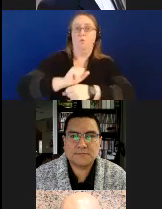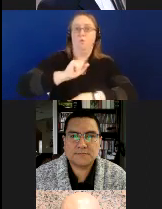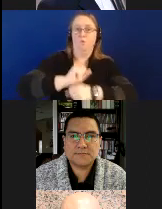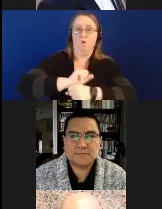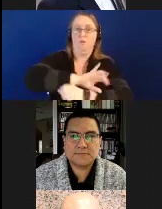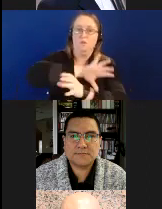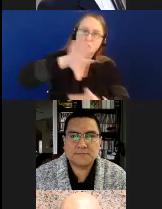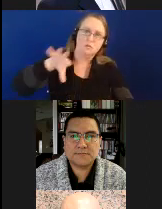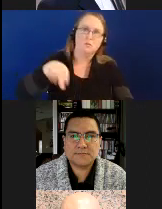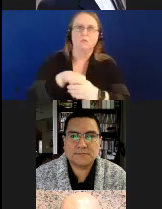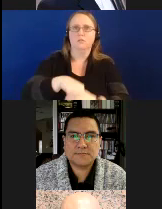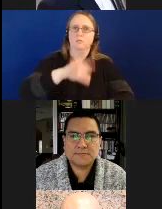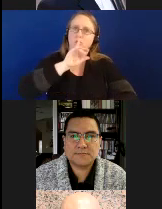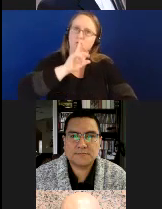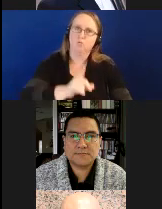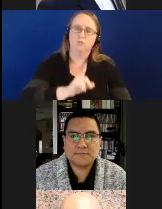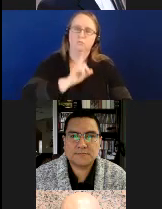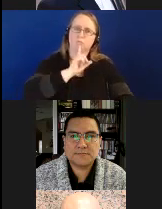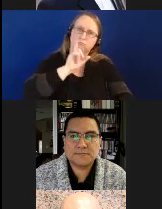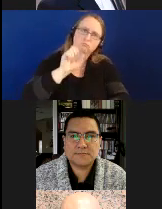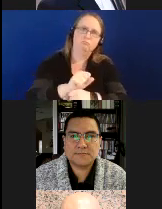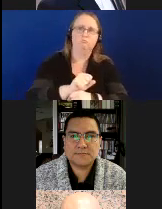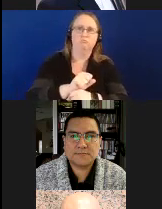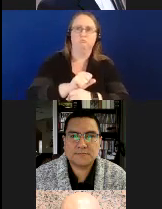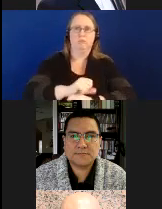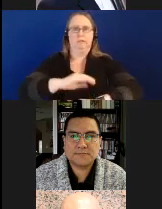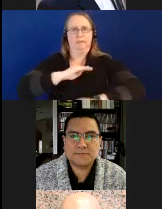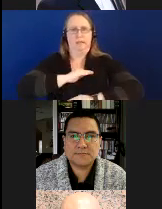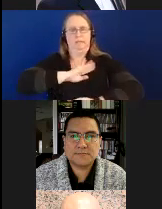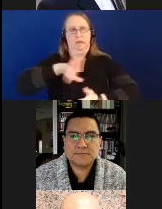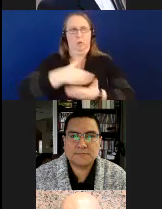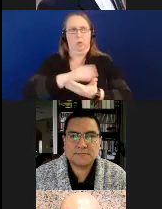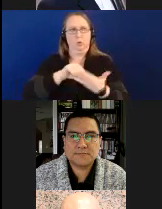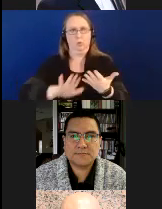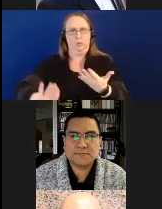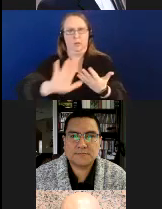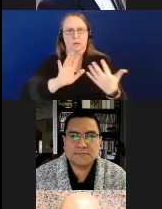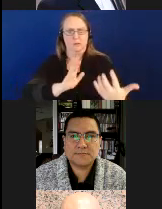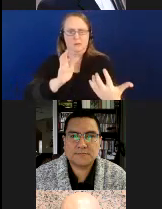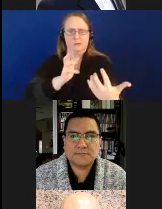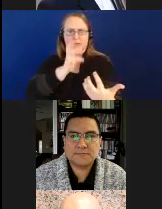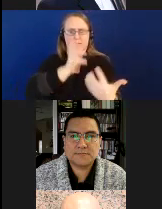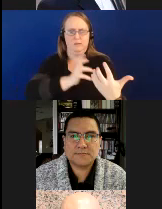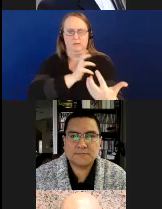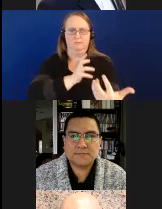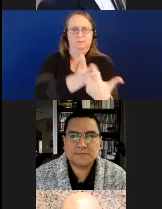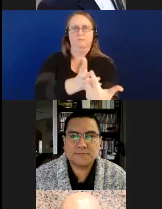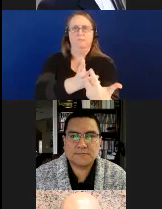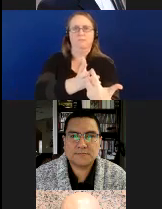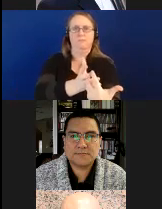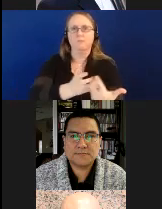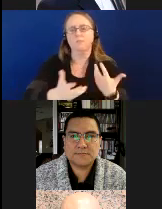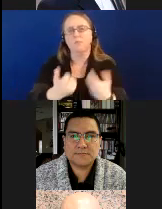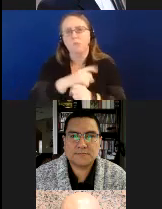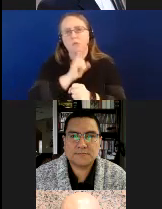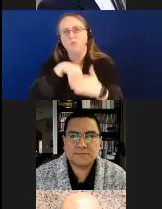in making sure we're meeting all students where they are, giving them what they need to be able to access grade level content. And so there's a